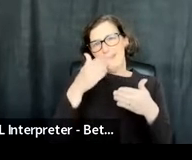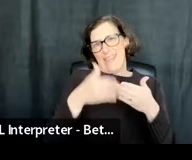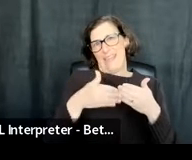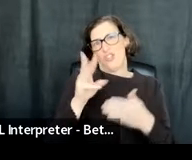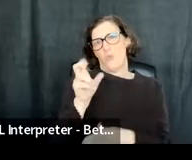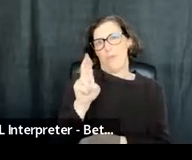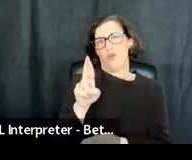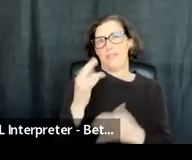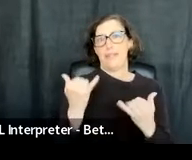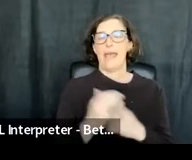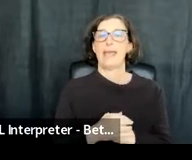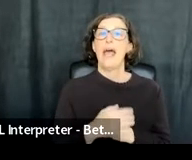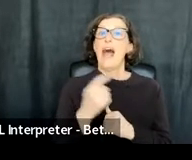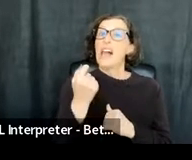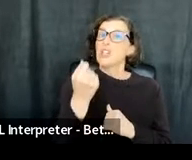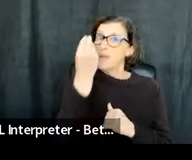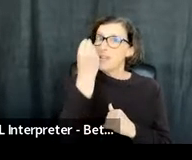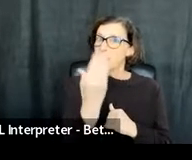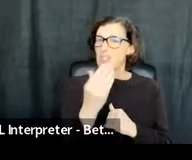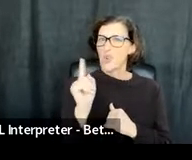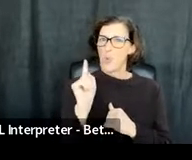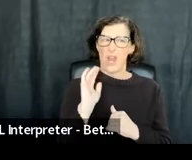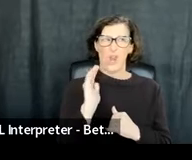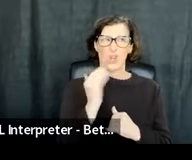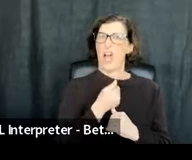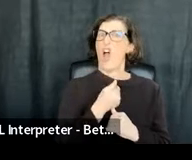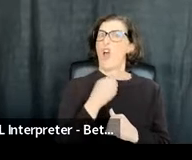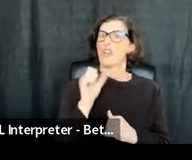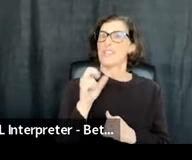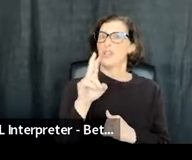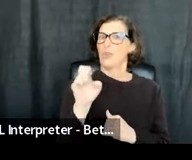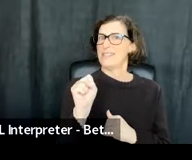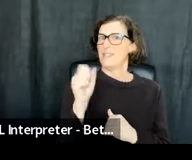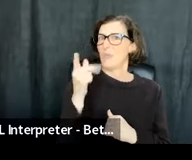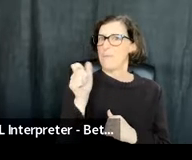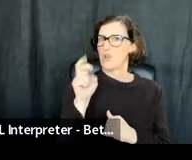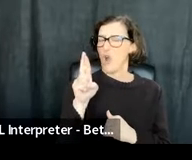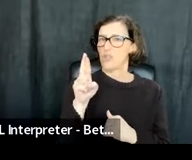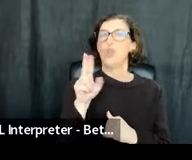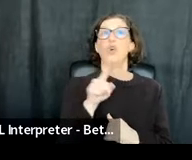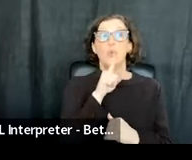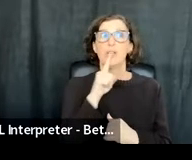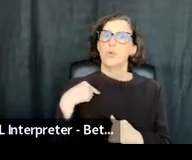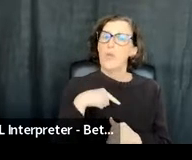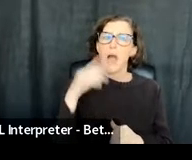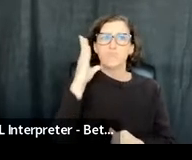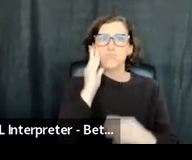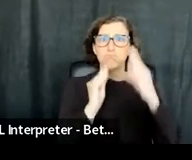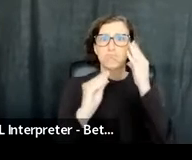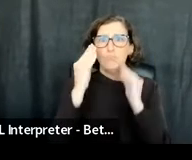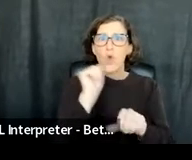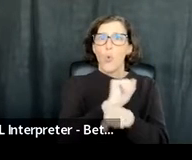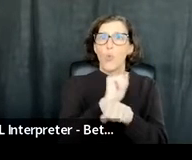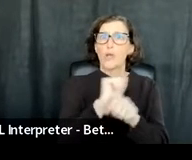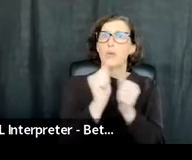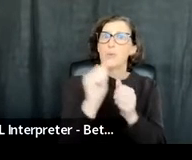backstory on the webinar series. So where did this come from? Really out of our deep experience working with industry in the public sector for over